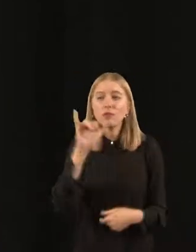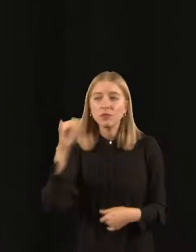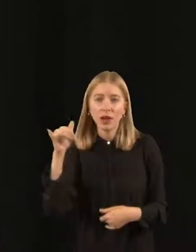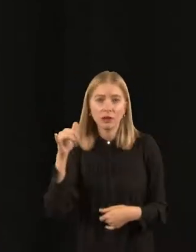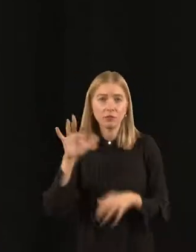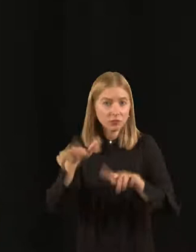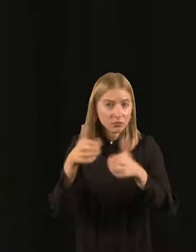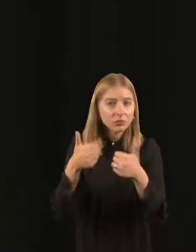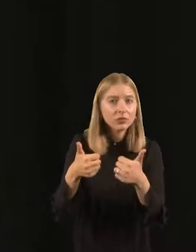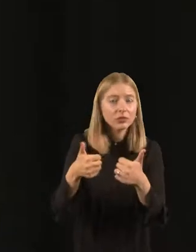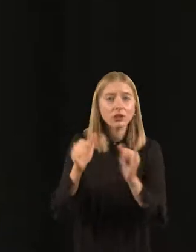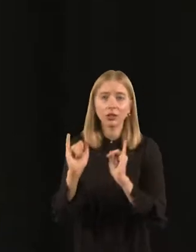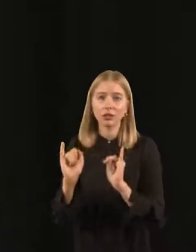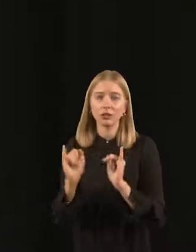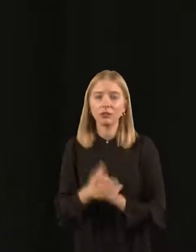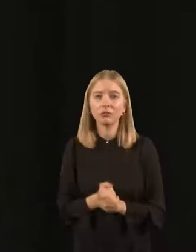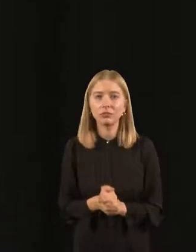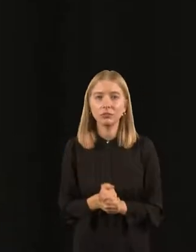Yes.